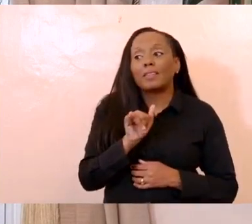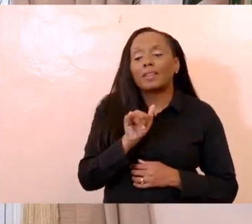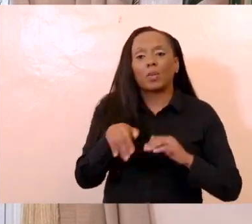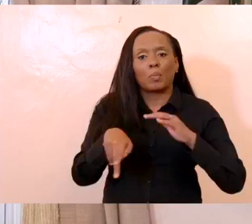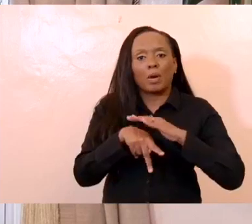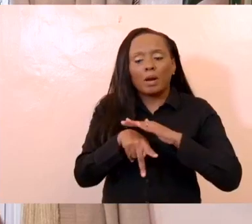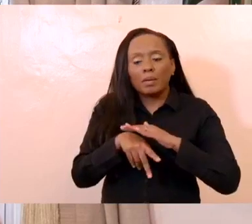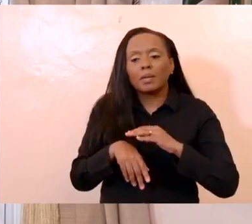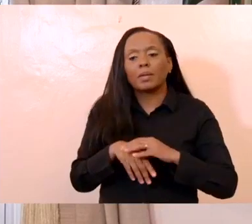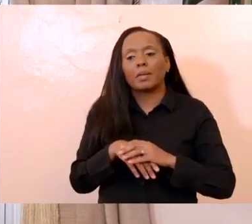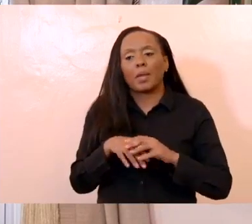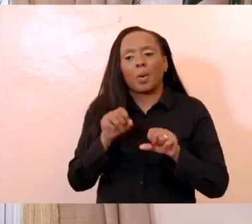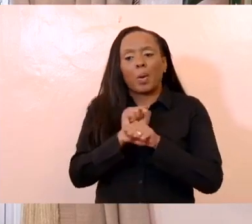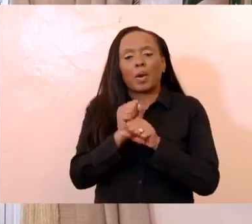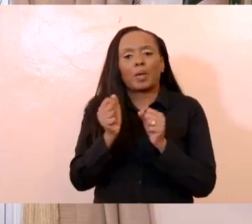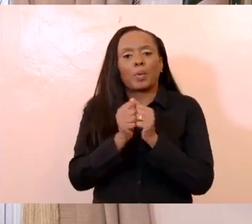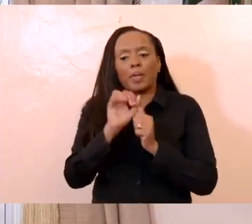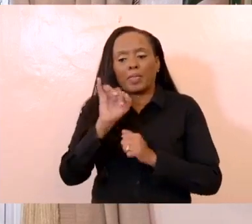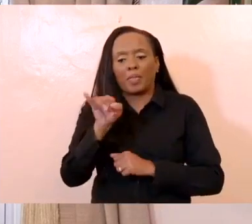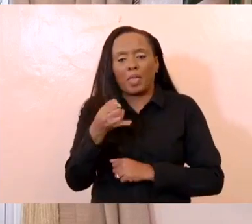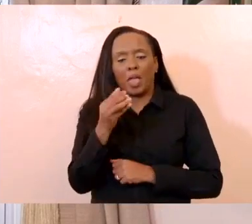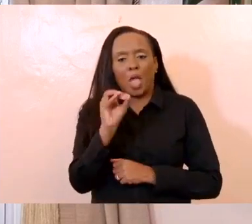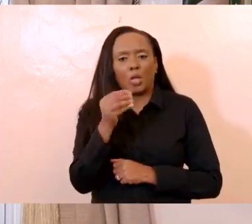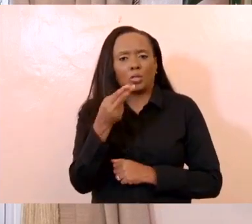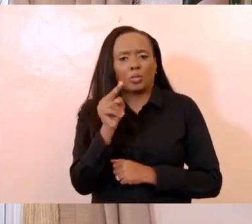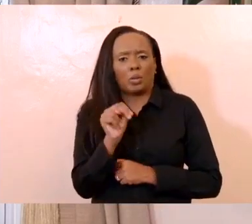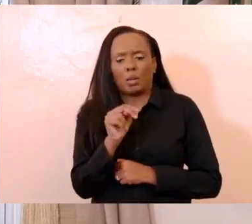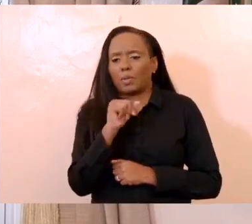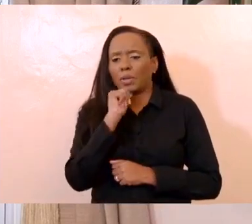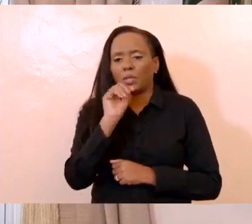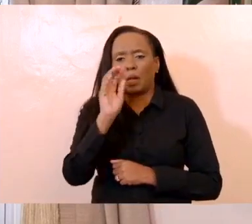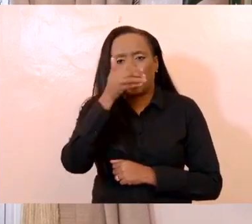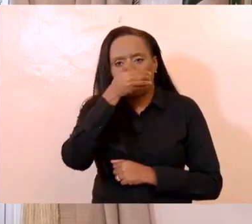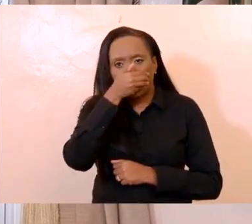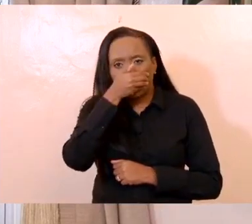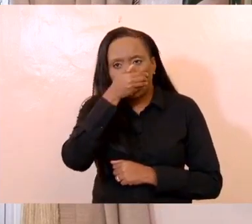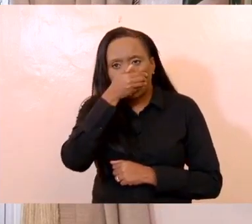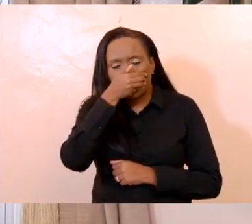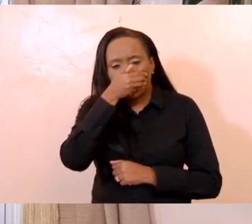with John close in the office and they weren't wearing masks.